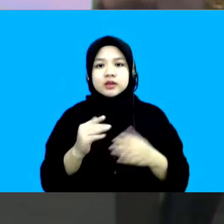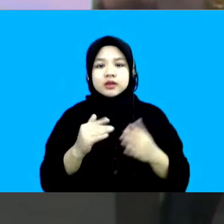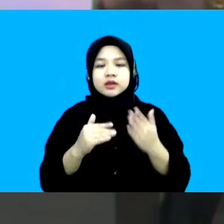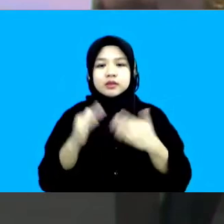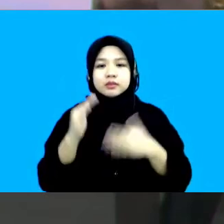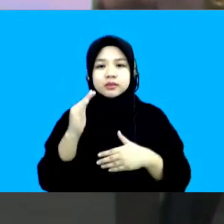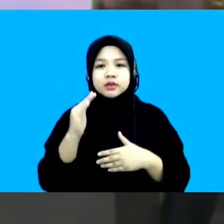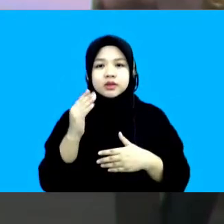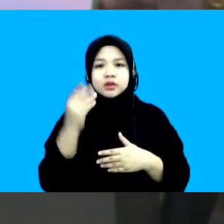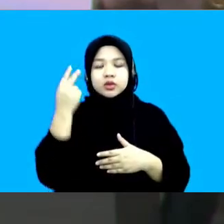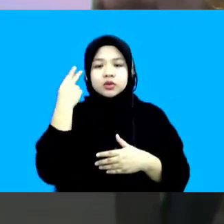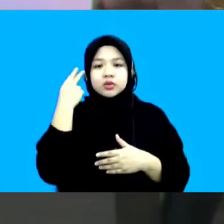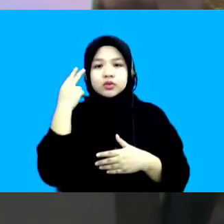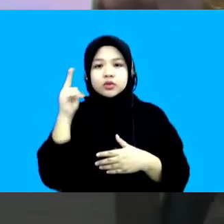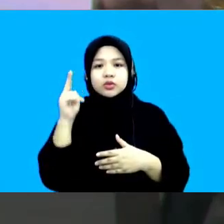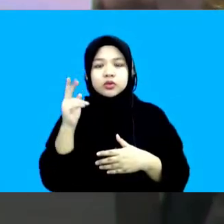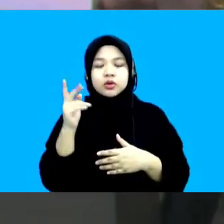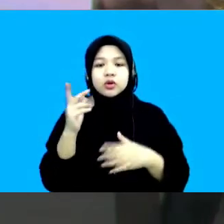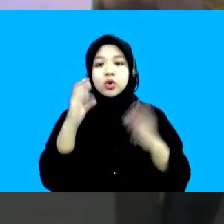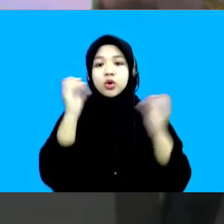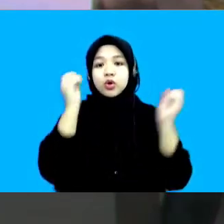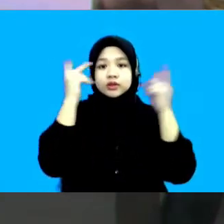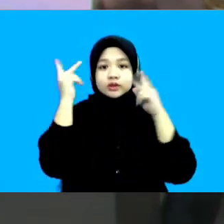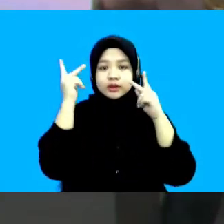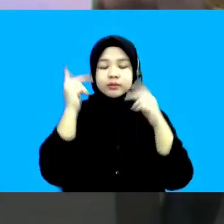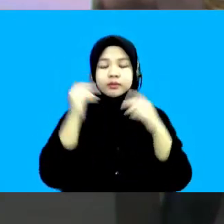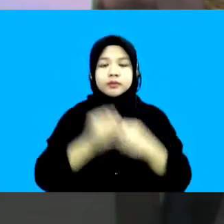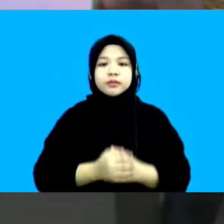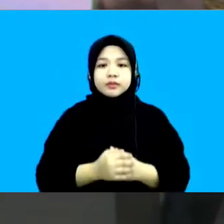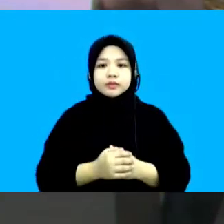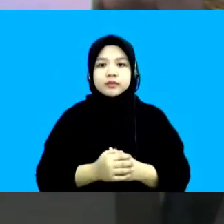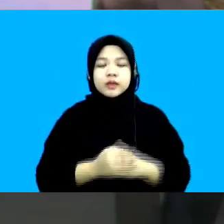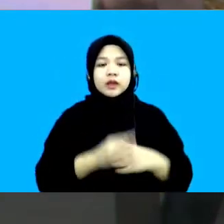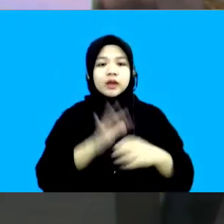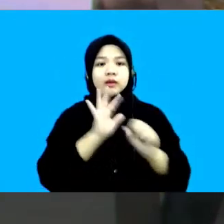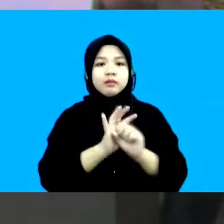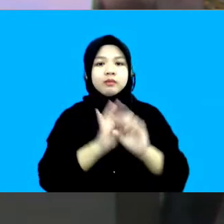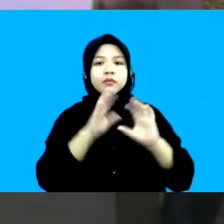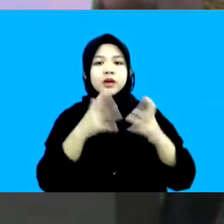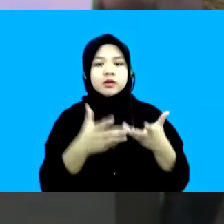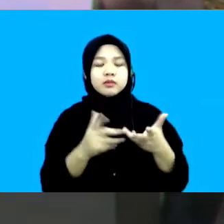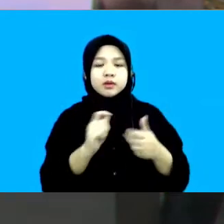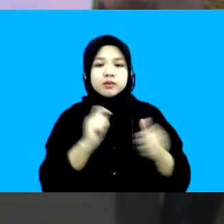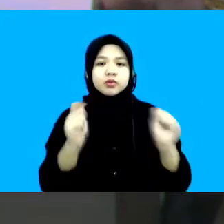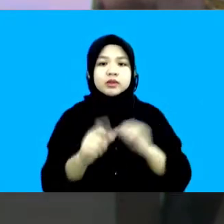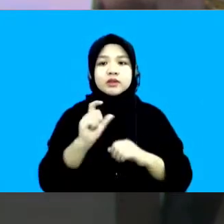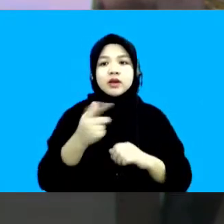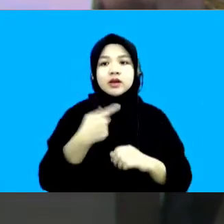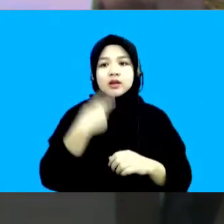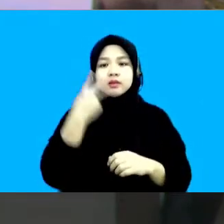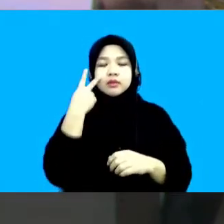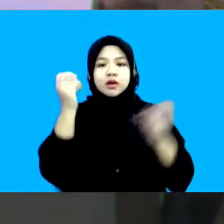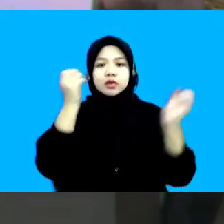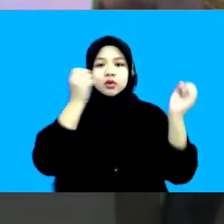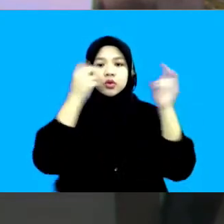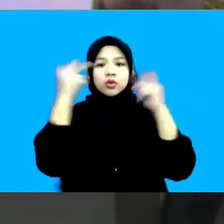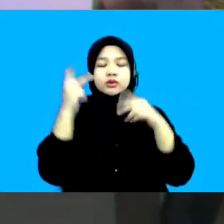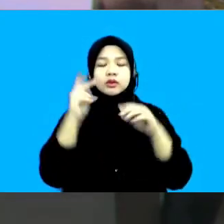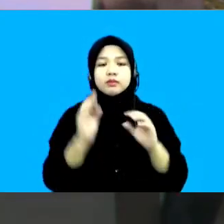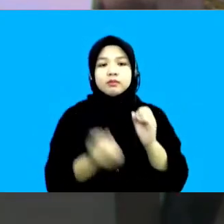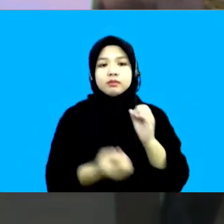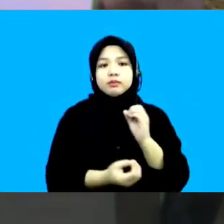similar. The way the people survived at that time is by sort of like selling food, etc. But at that time, because